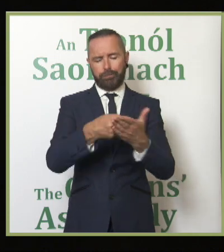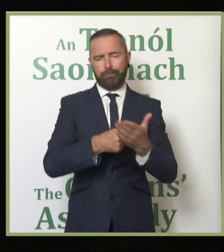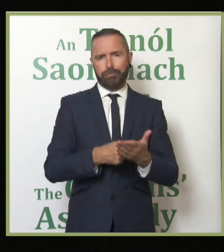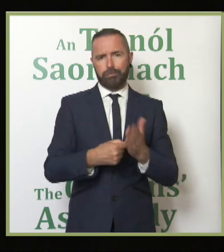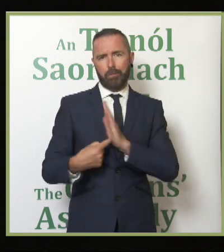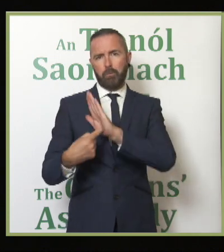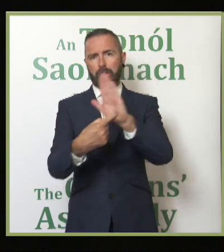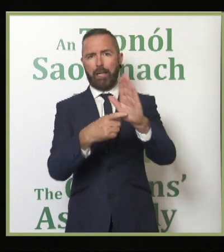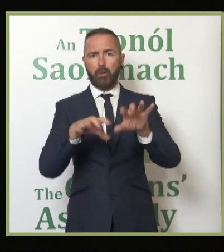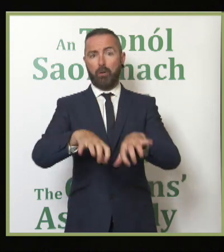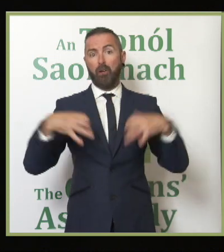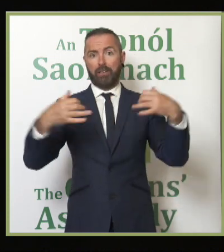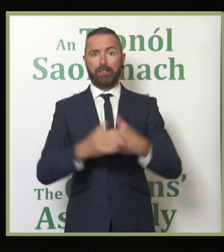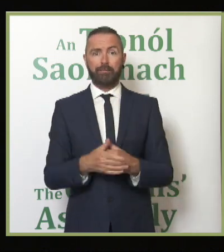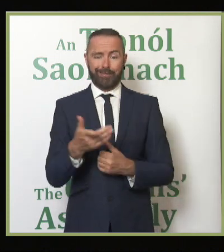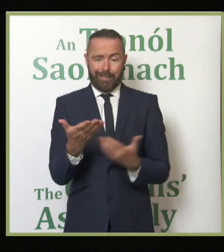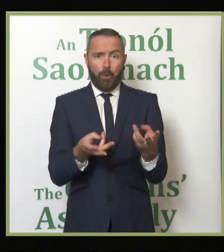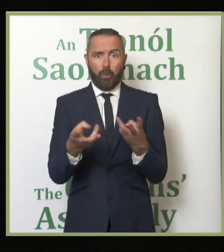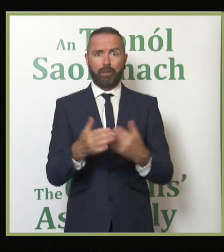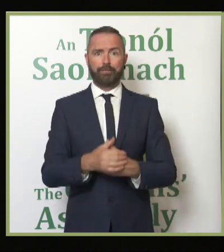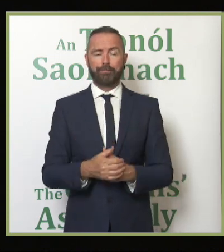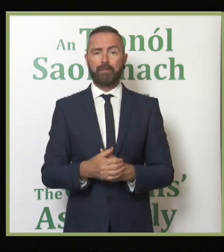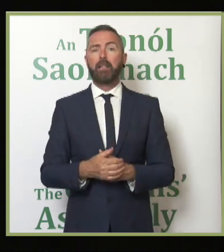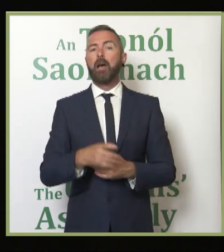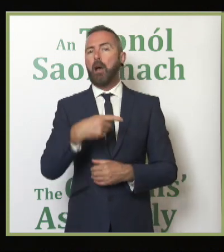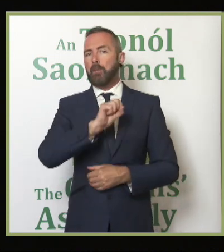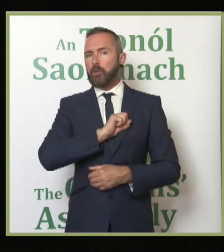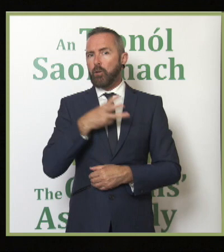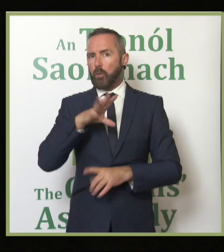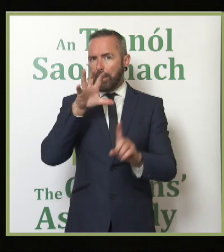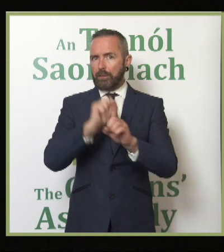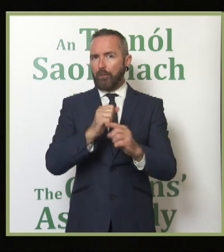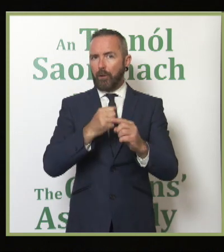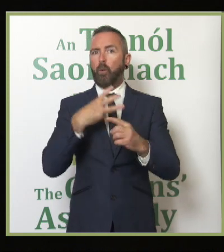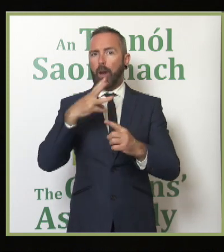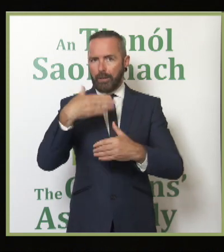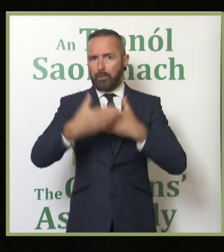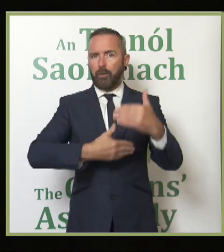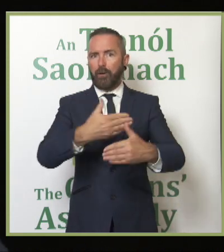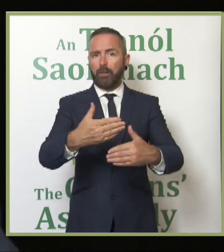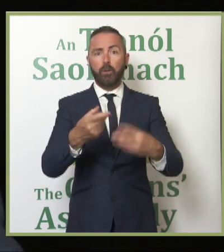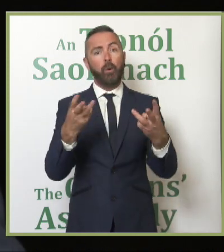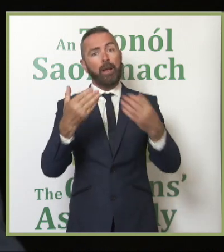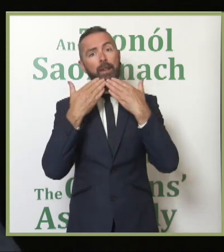nutshell, but I'm sure you'll discover a lot of this in practice as you go along. So thank you very